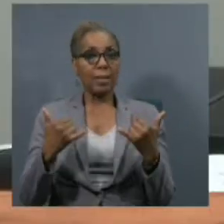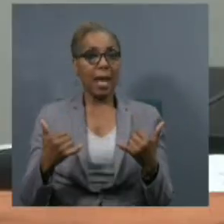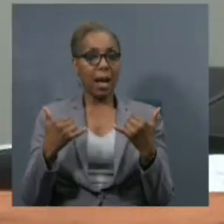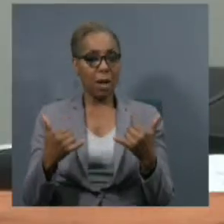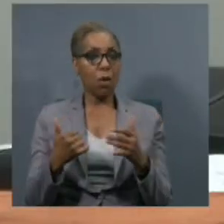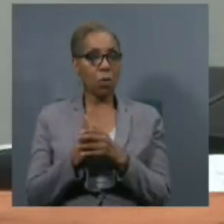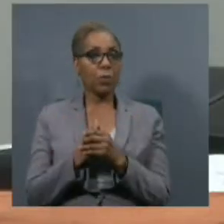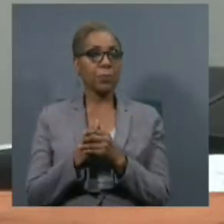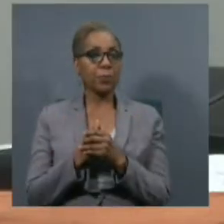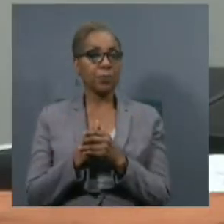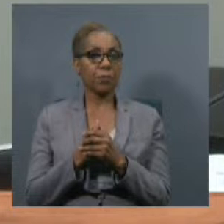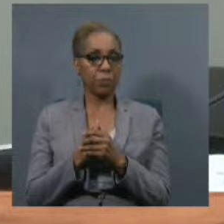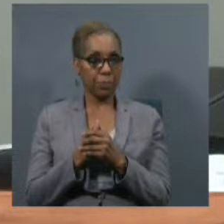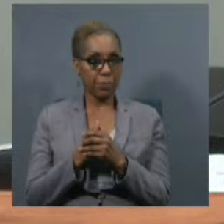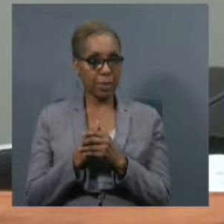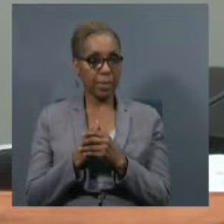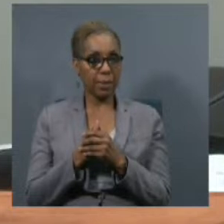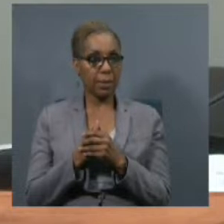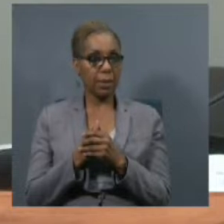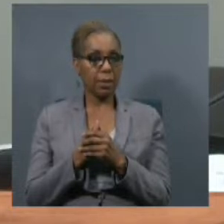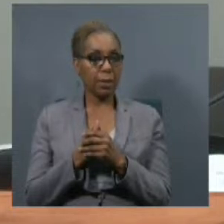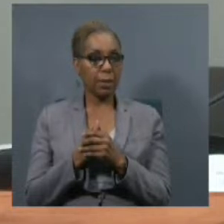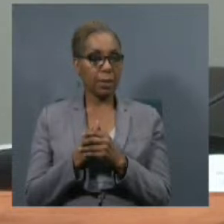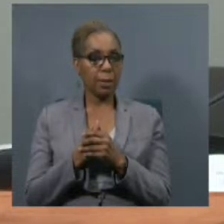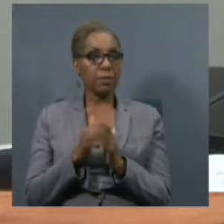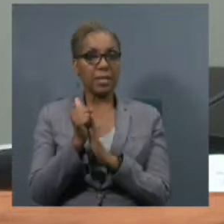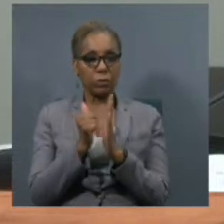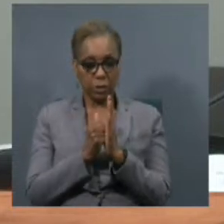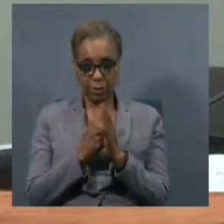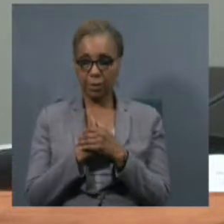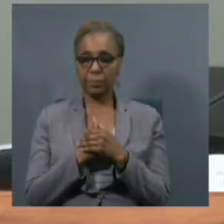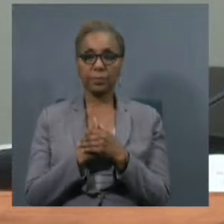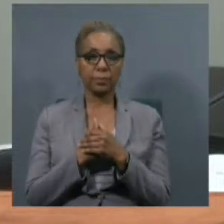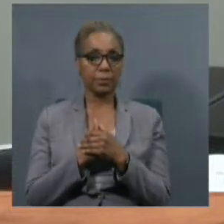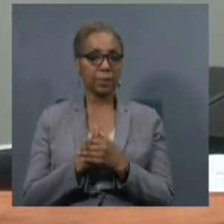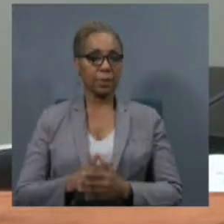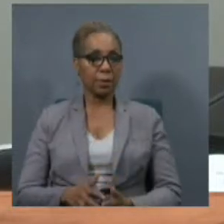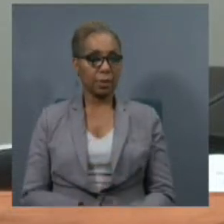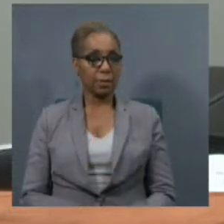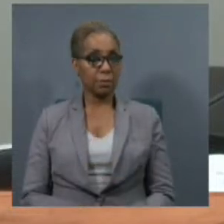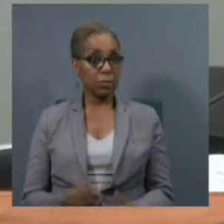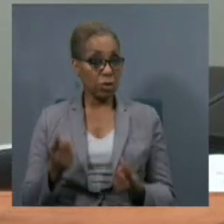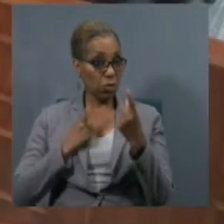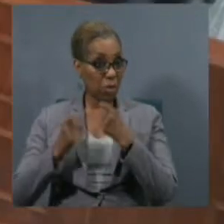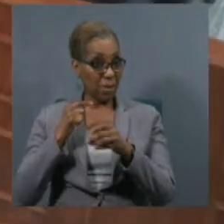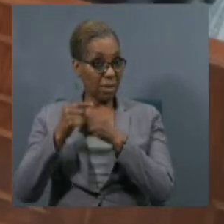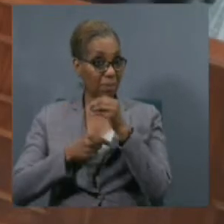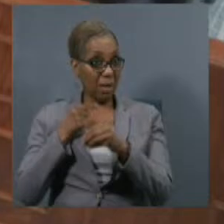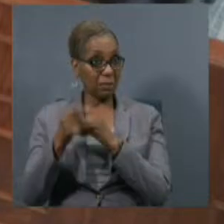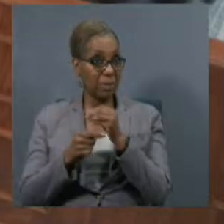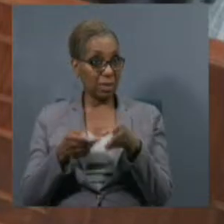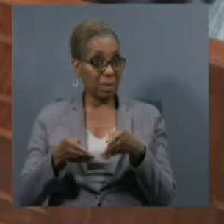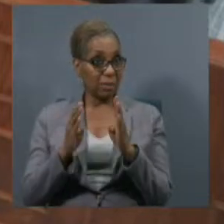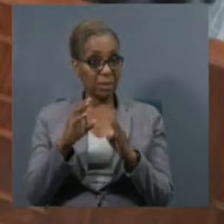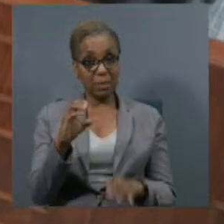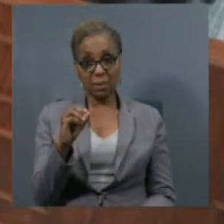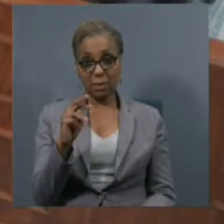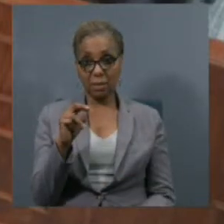now go to the agenda. Any questions on the consent agenda?